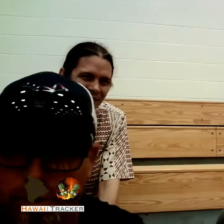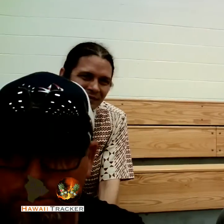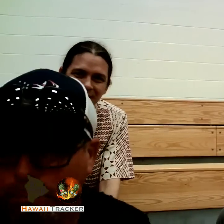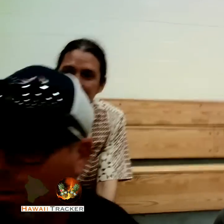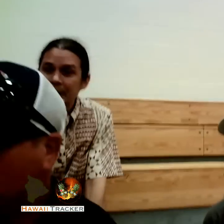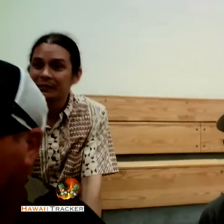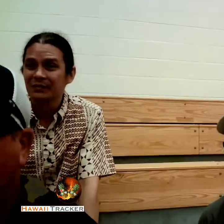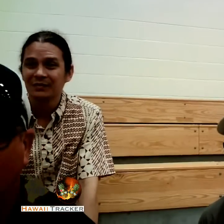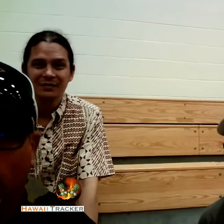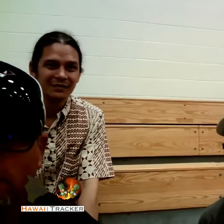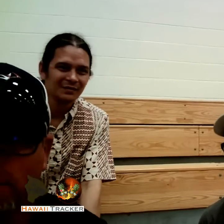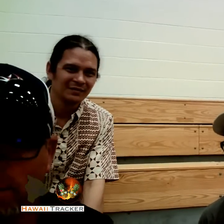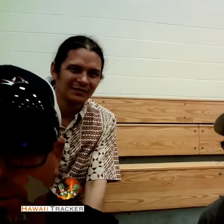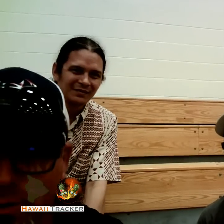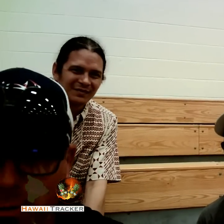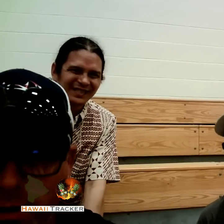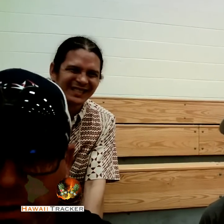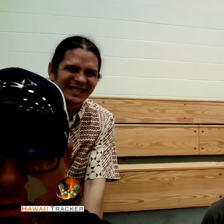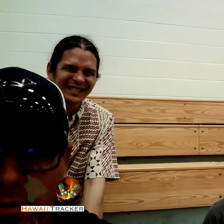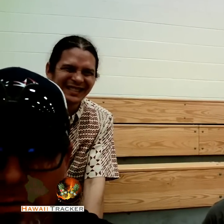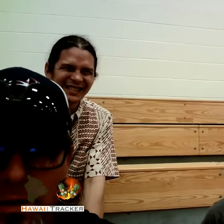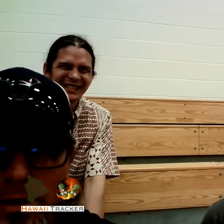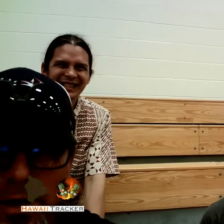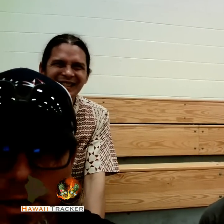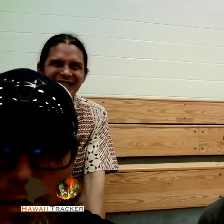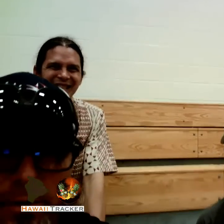Okay, I'm going to push pause on this real quick.